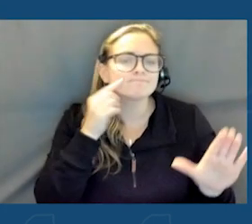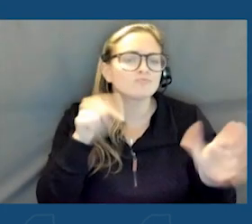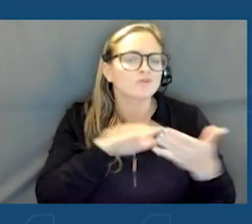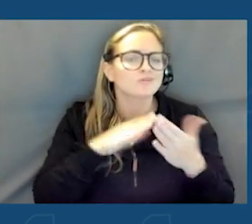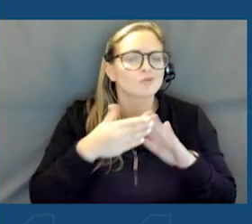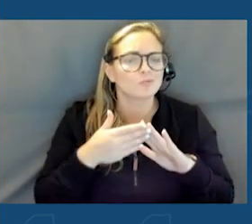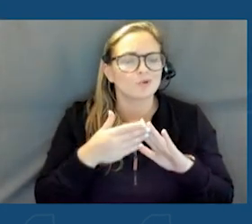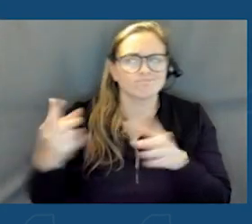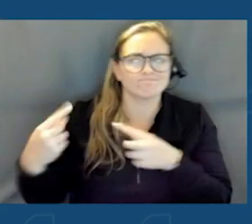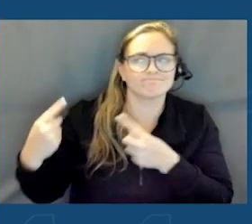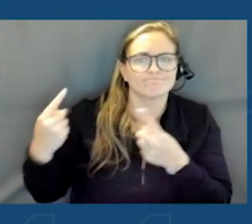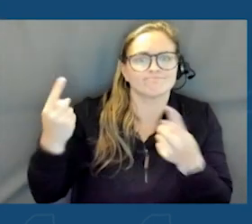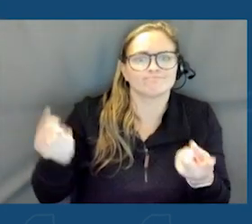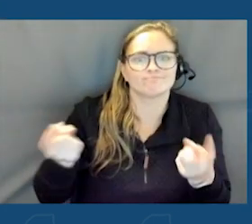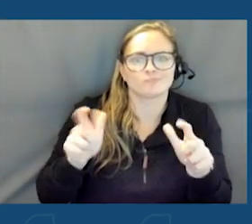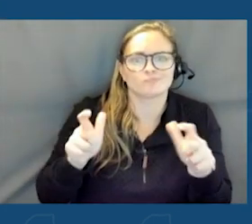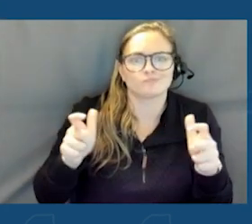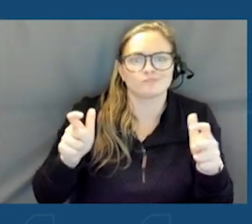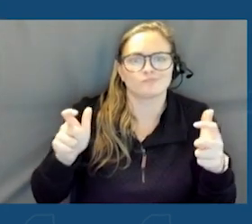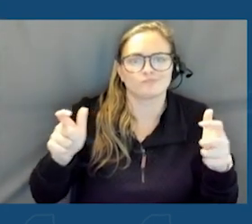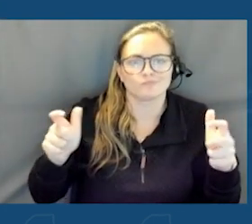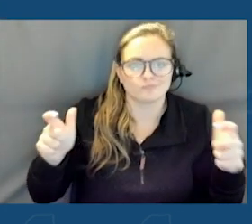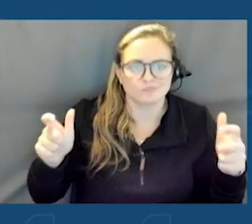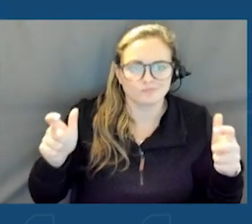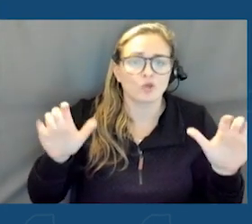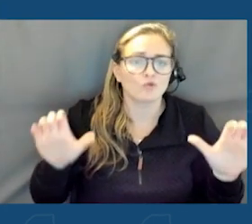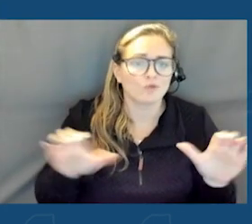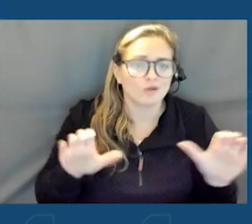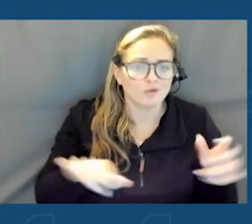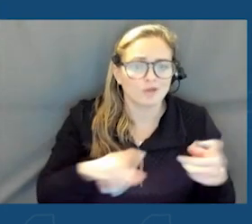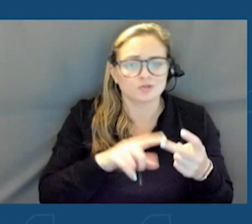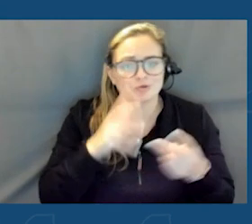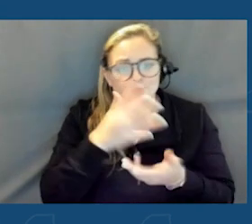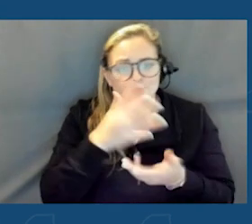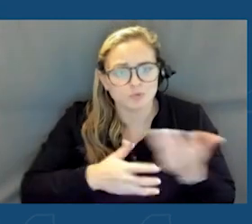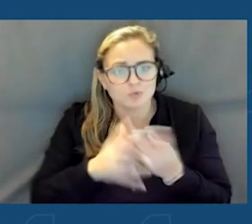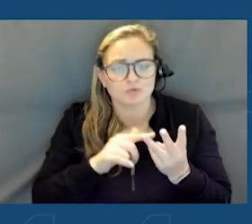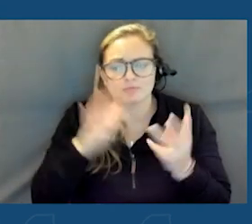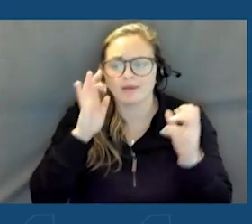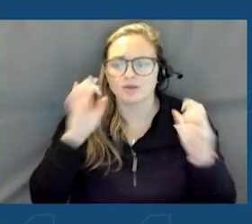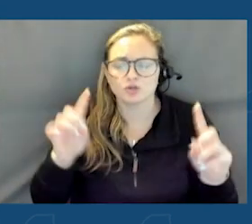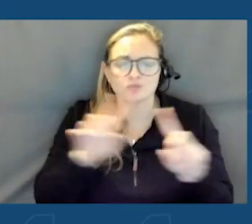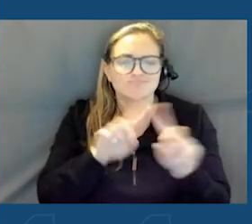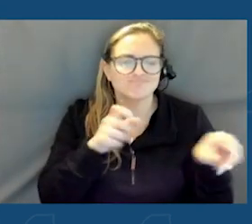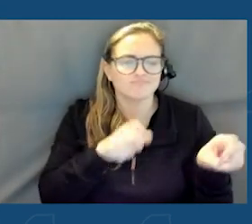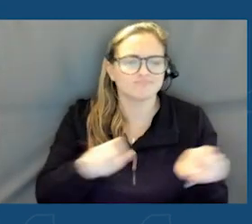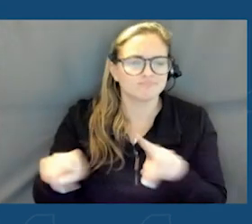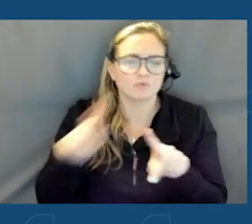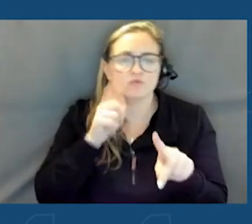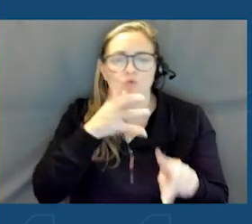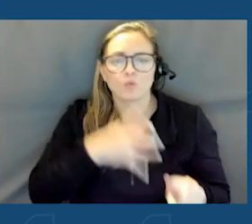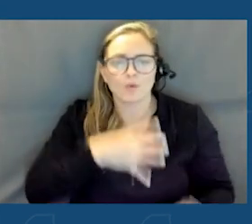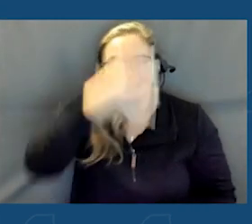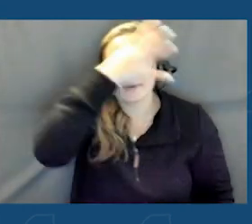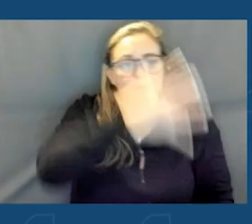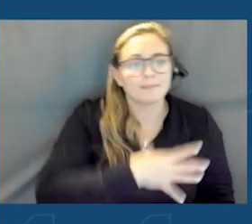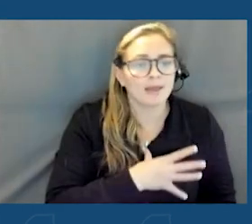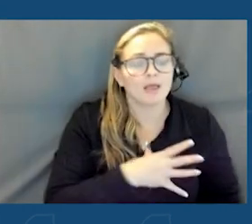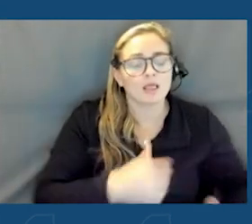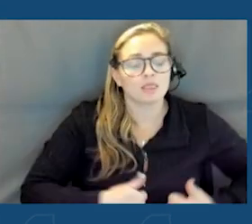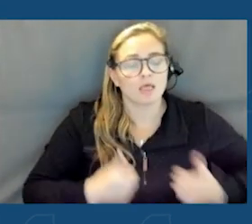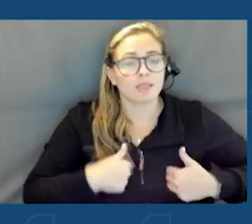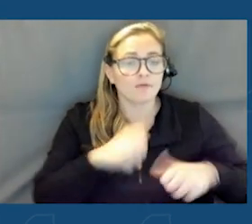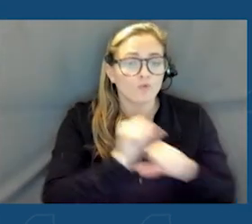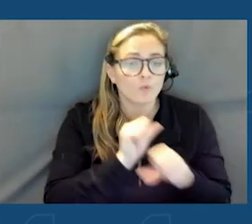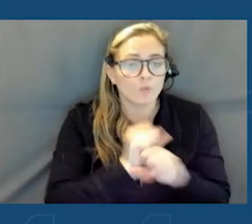the program grew to include recreational, social, and educational opportunities for the women and the men living and working at the